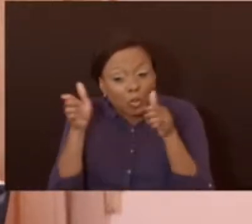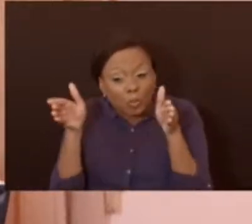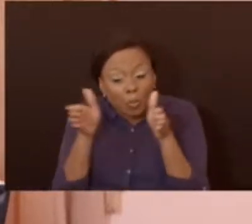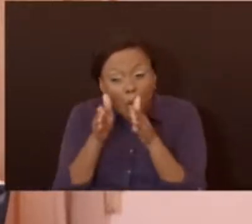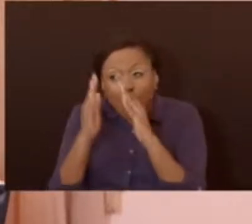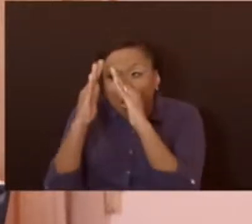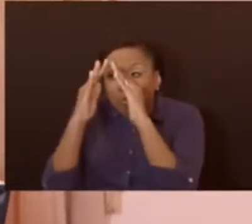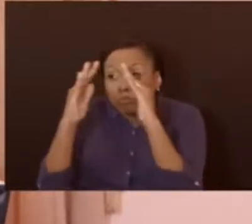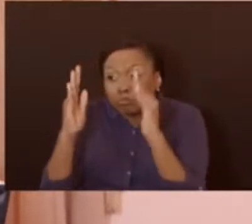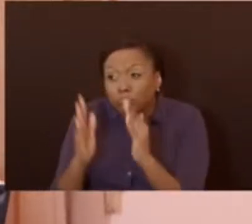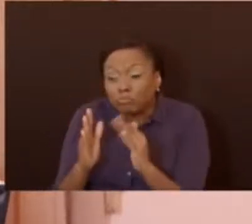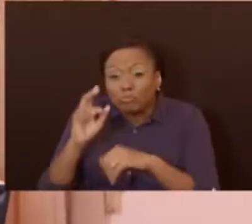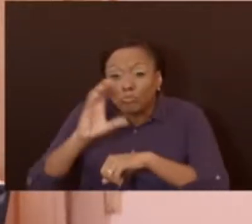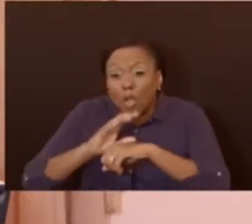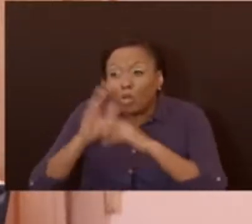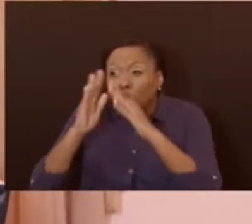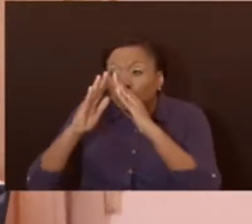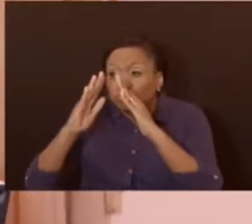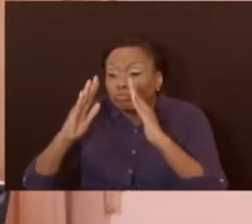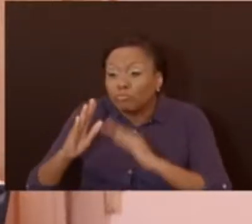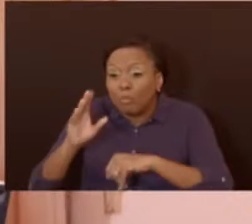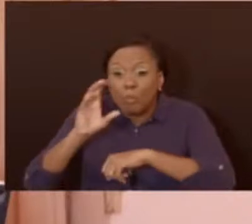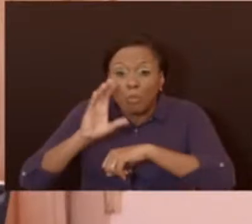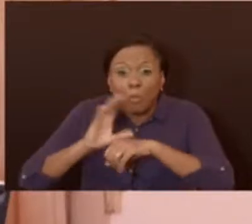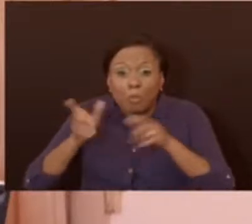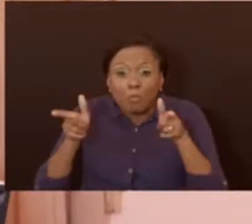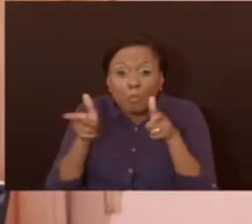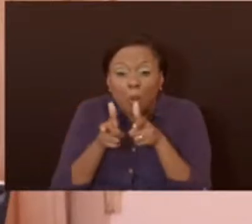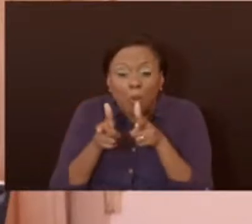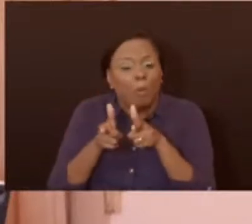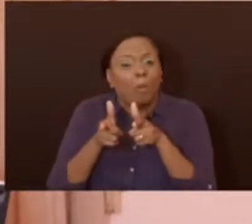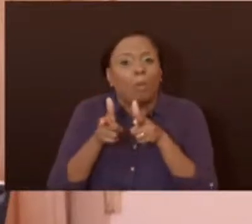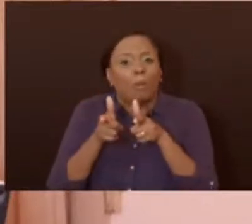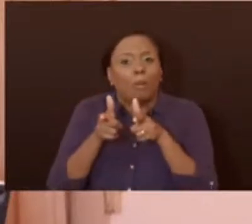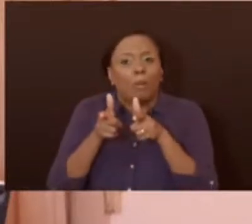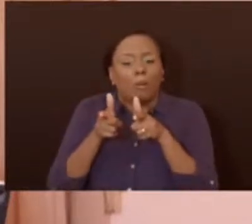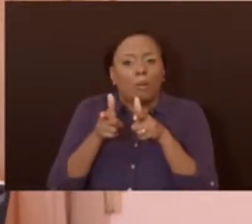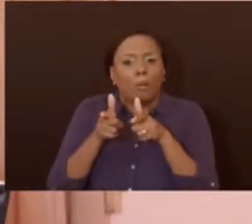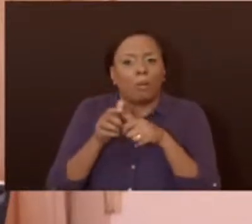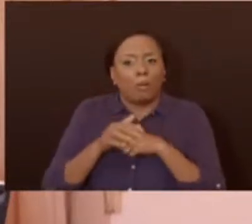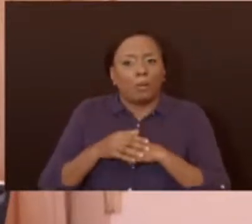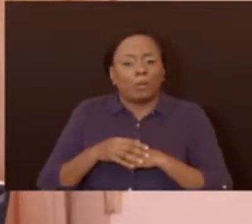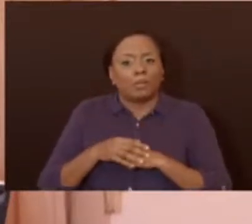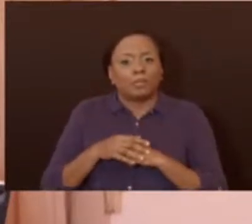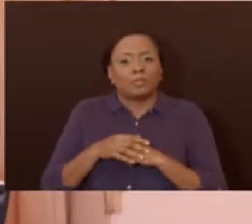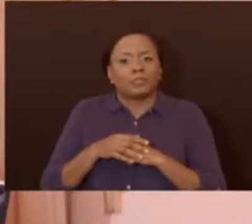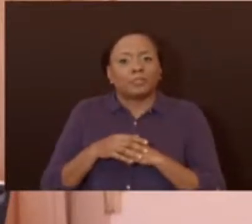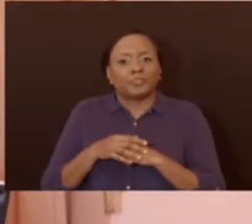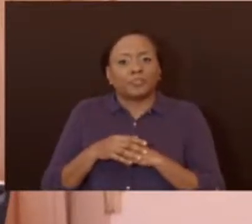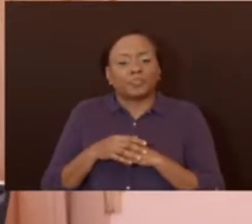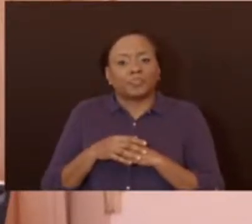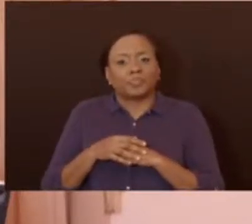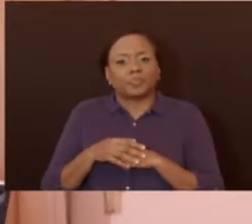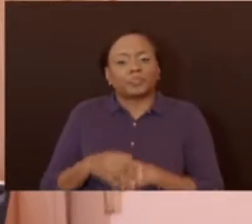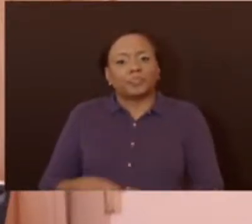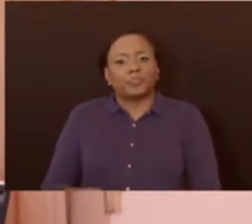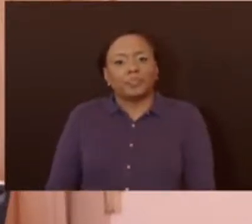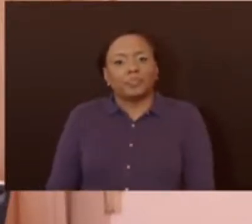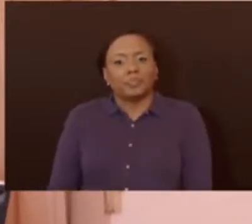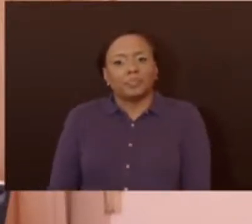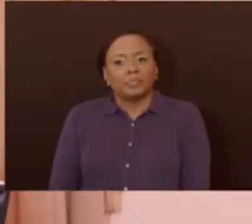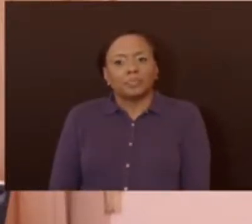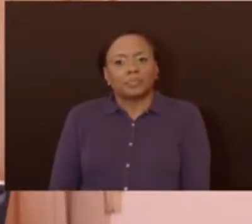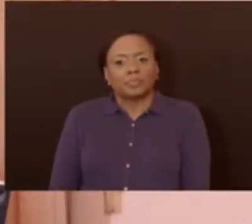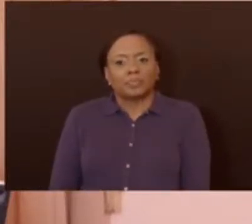active congregations. Now, the paramount thing about the church attendance is that regardless of